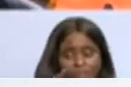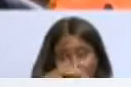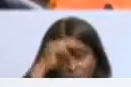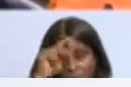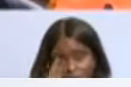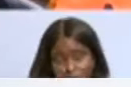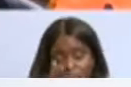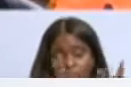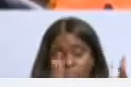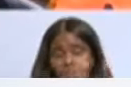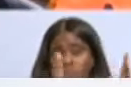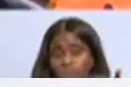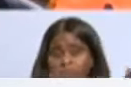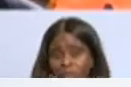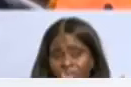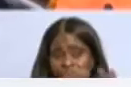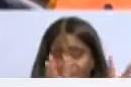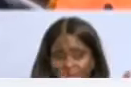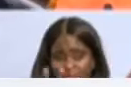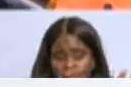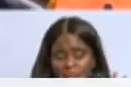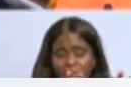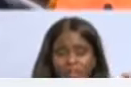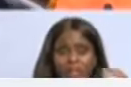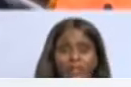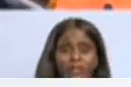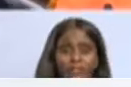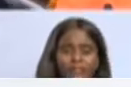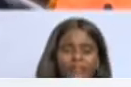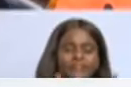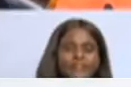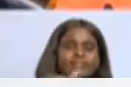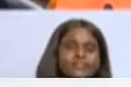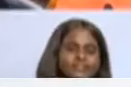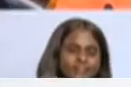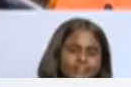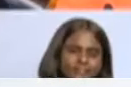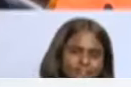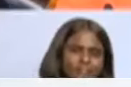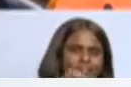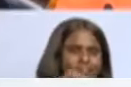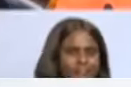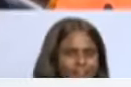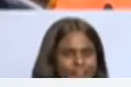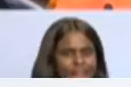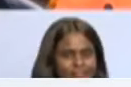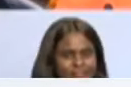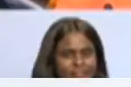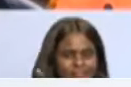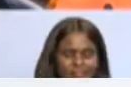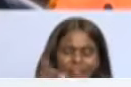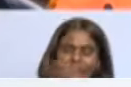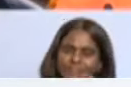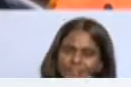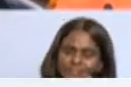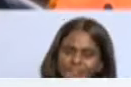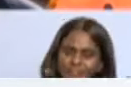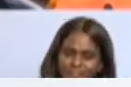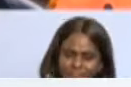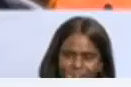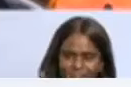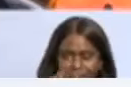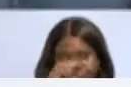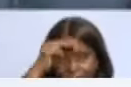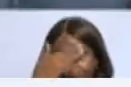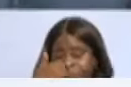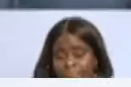strategic to our country's economic investment trade flows. And Nakonde must be